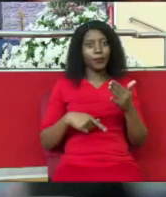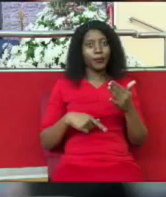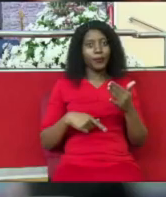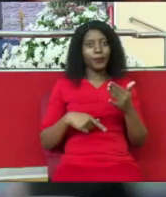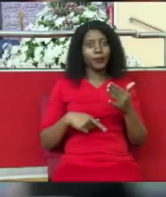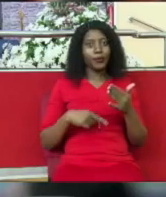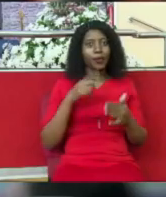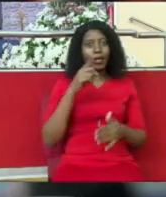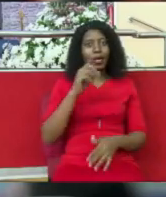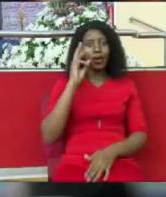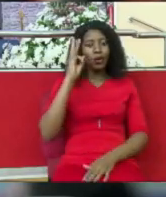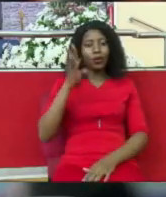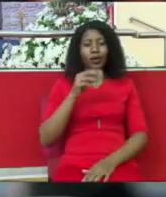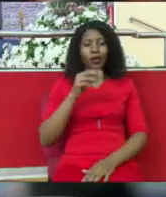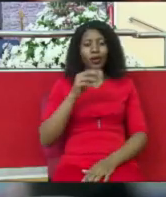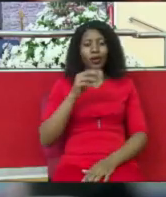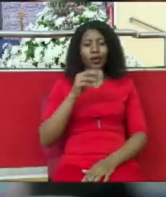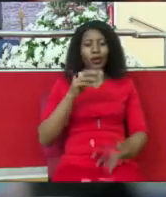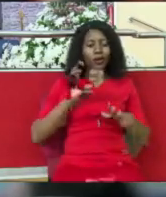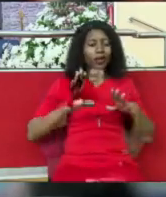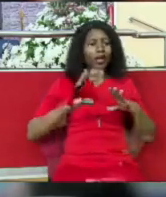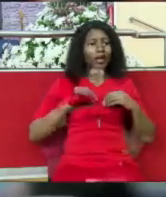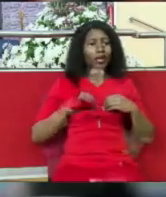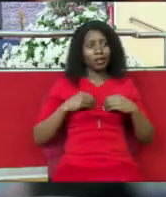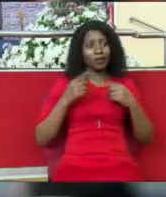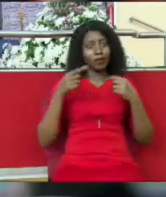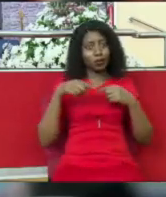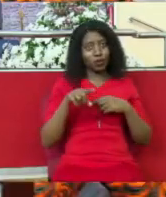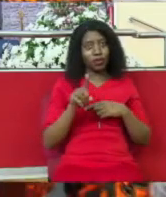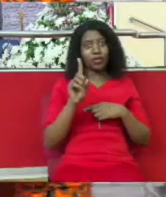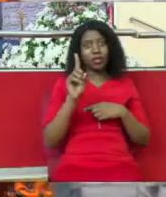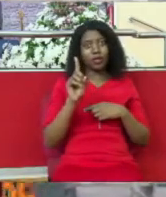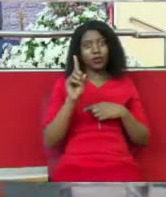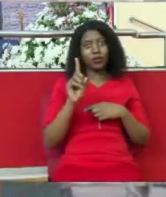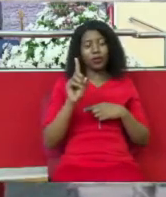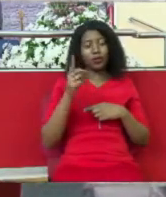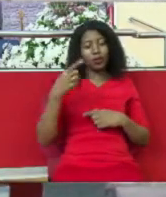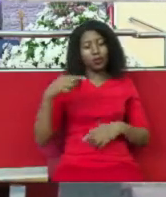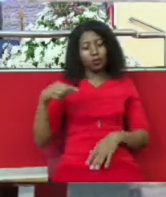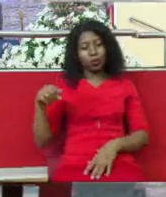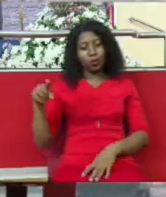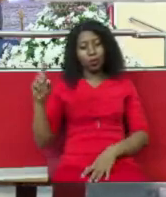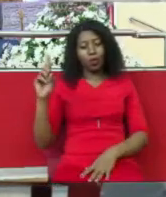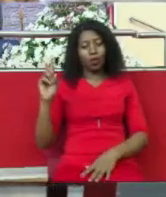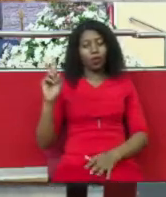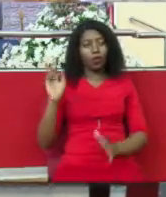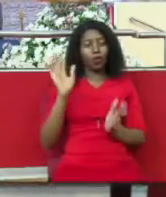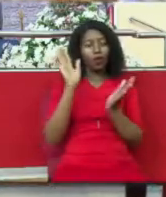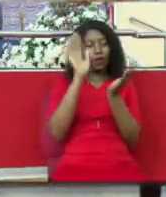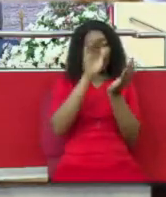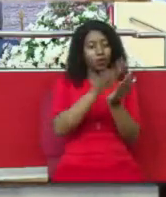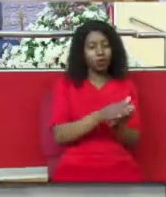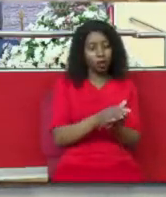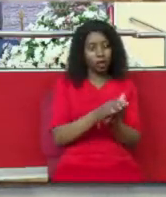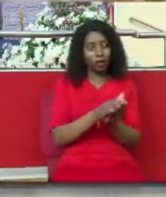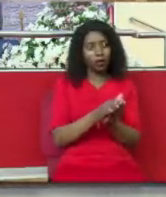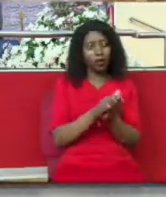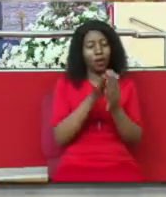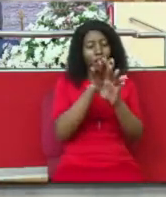you will not allow yourself to go up to the extent where you have to be swallowed by the fish.